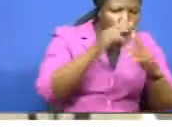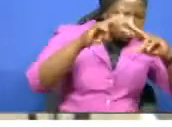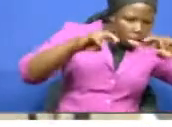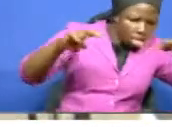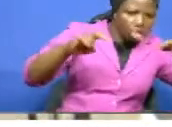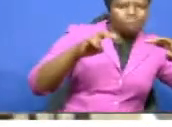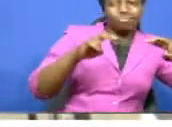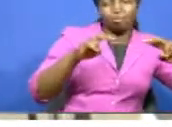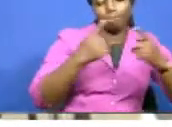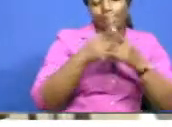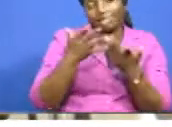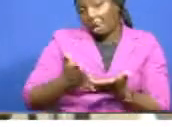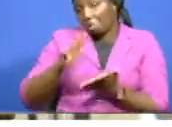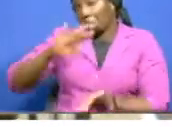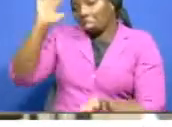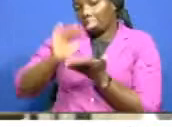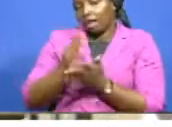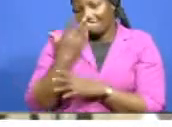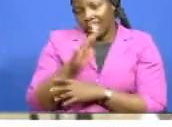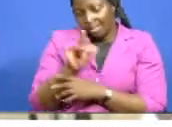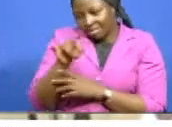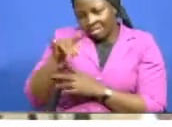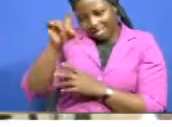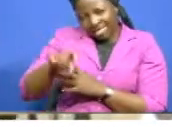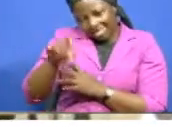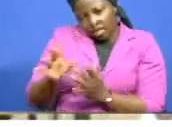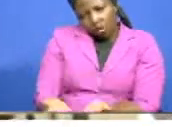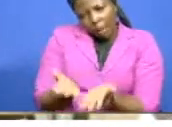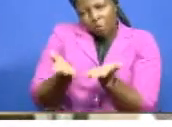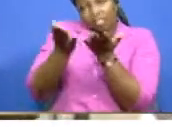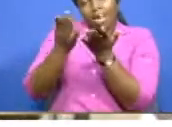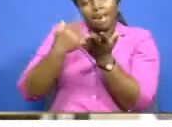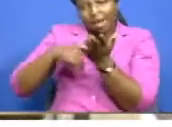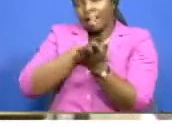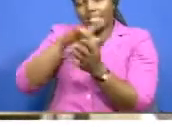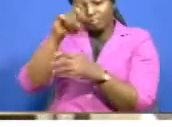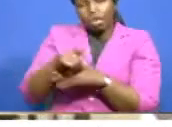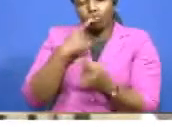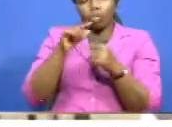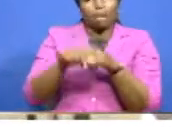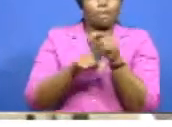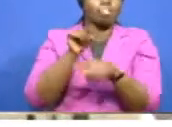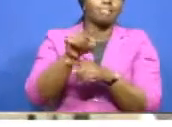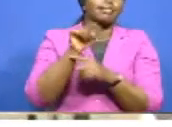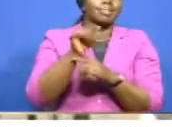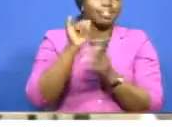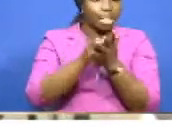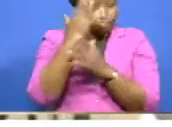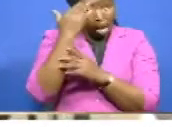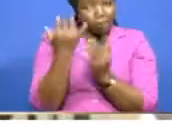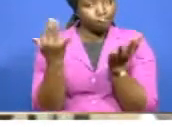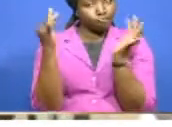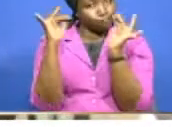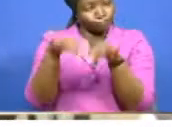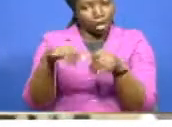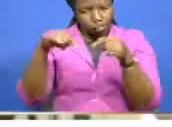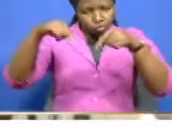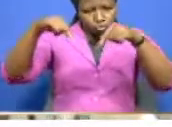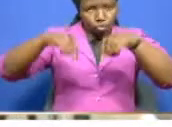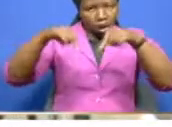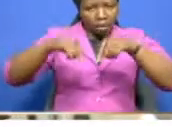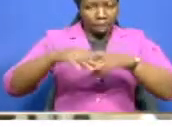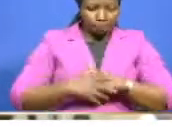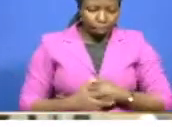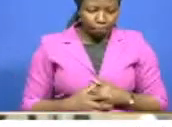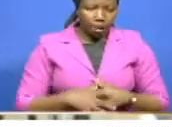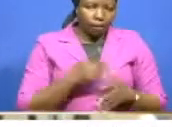went down. That needs to come up. And we're the ones to scream and shout about it. That's why we're in this room today.